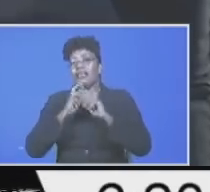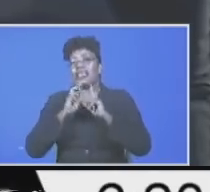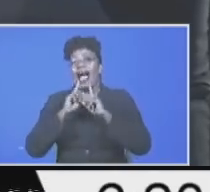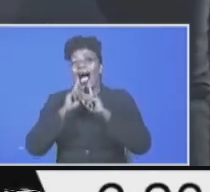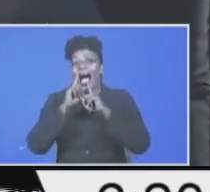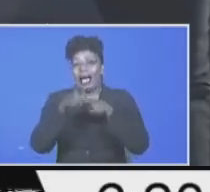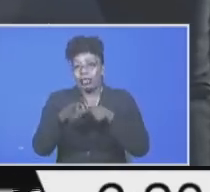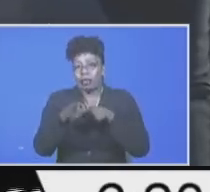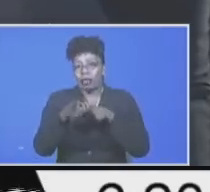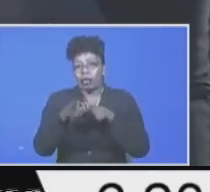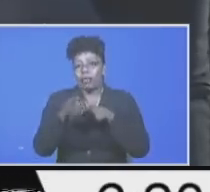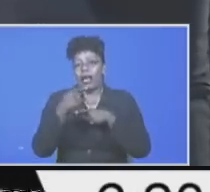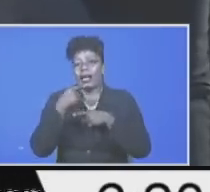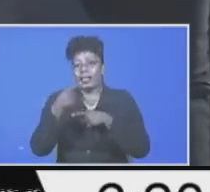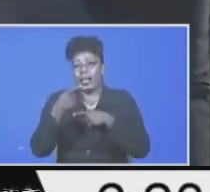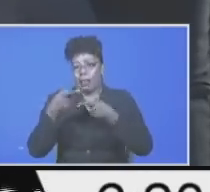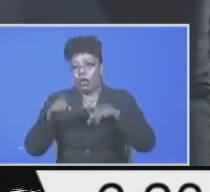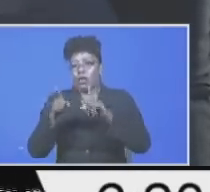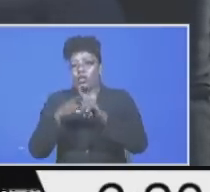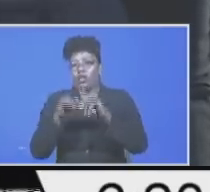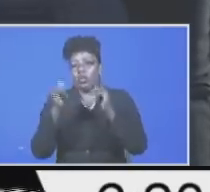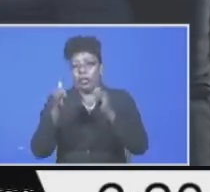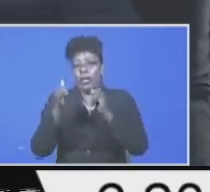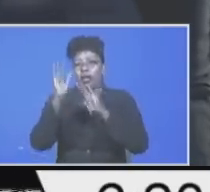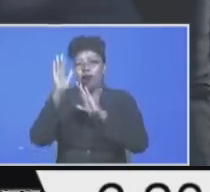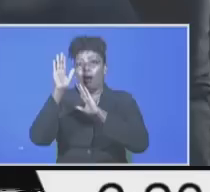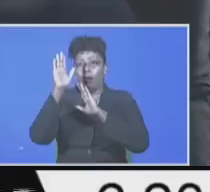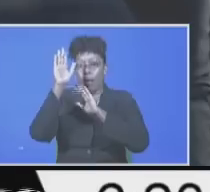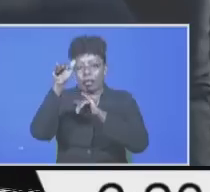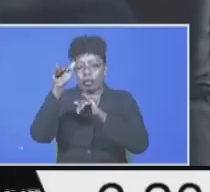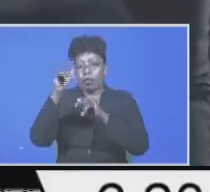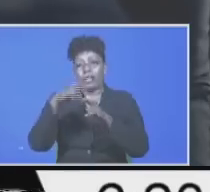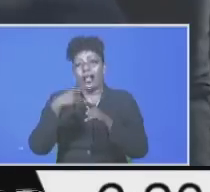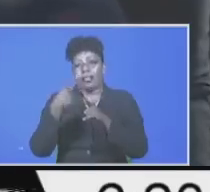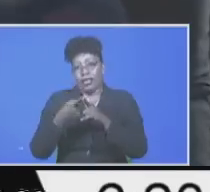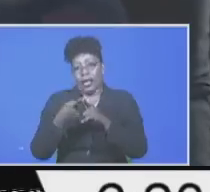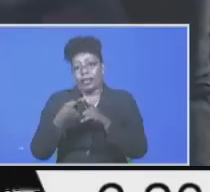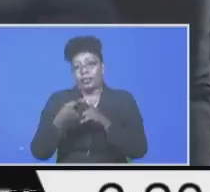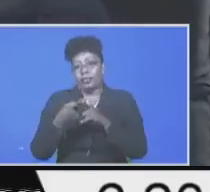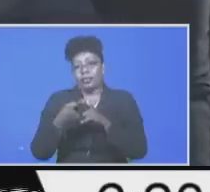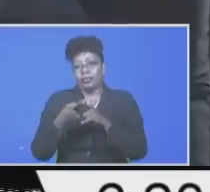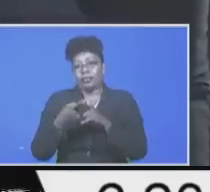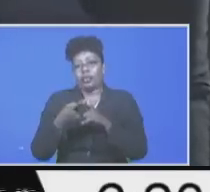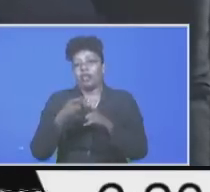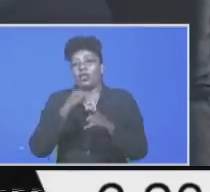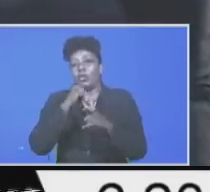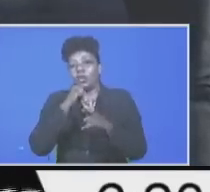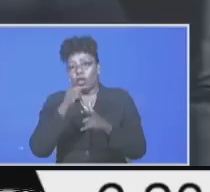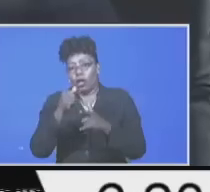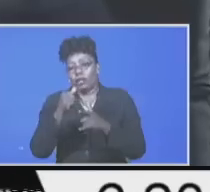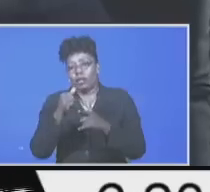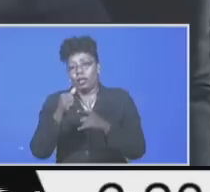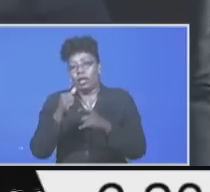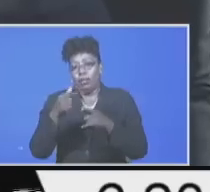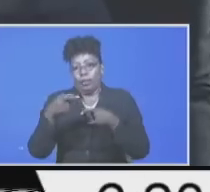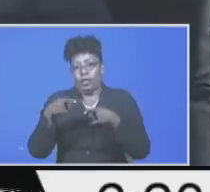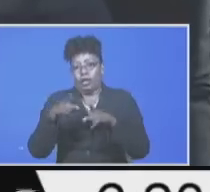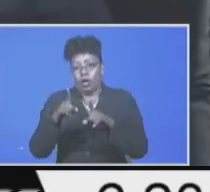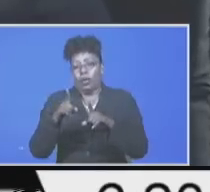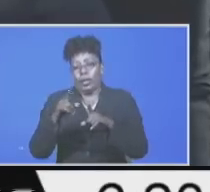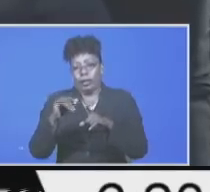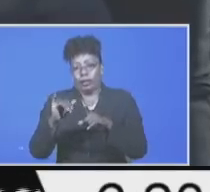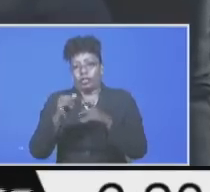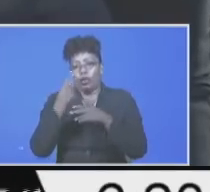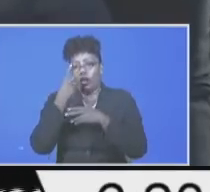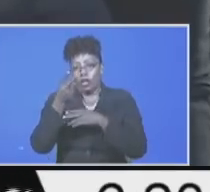says, well, I'm going to play ball, then you could potentially be flagged. And so we're